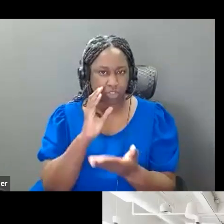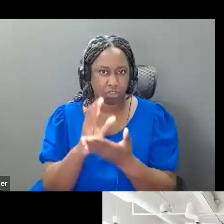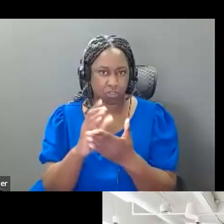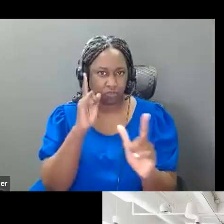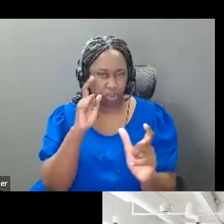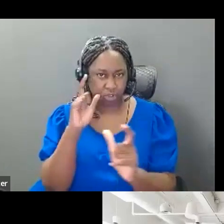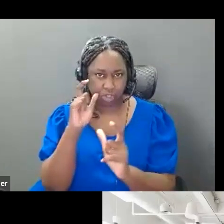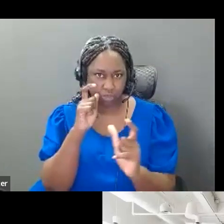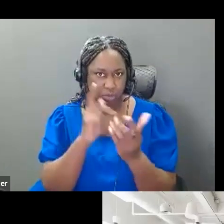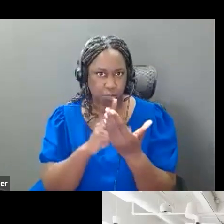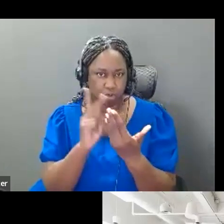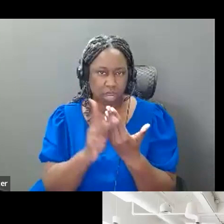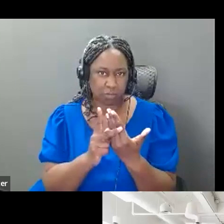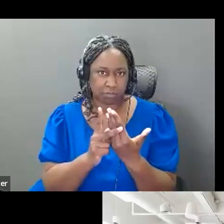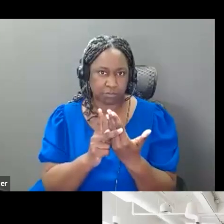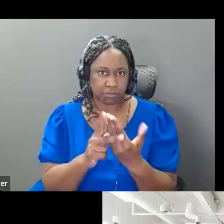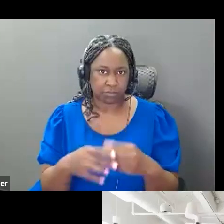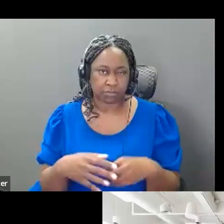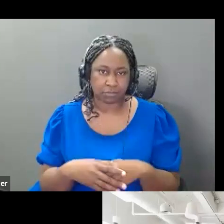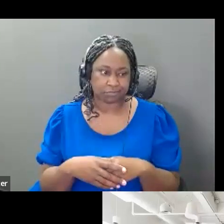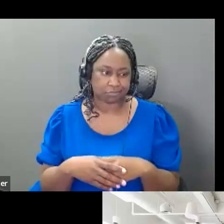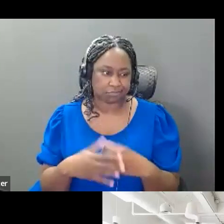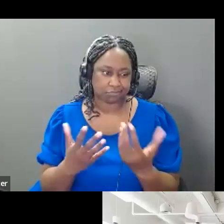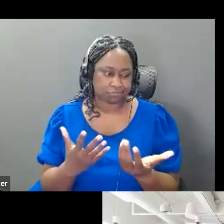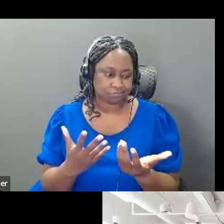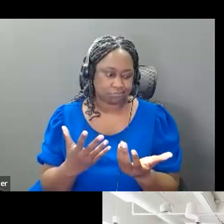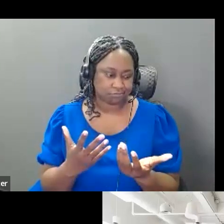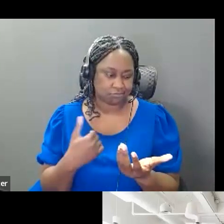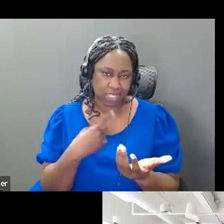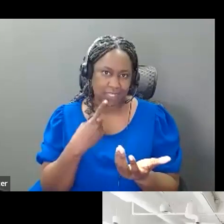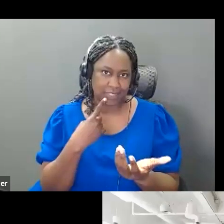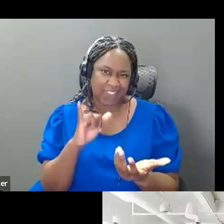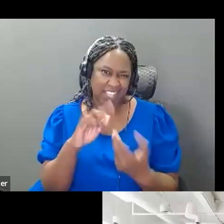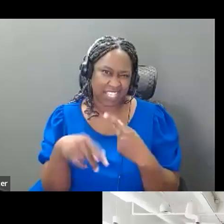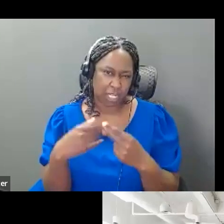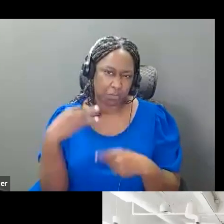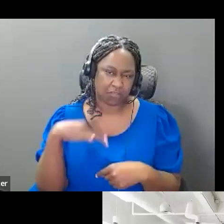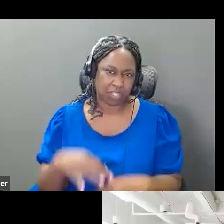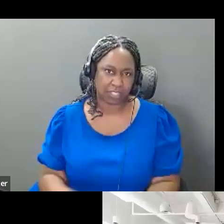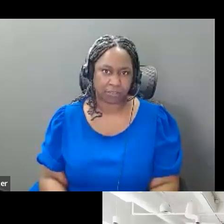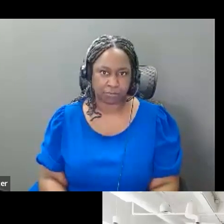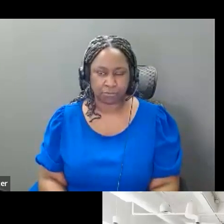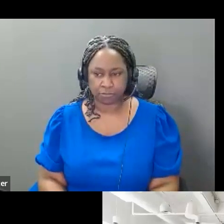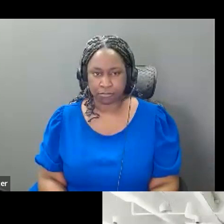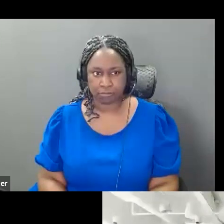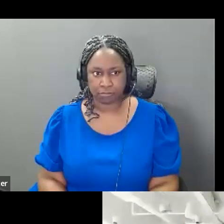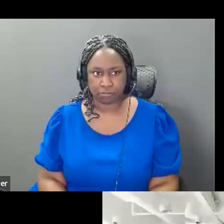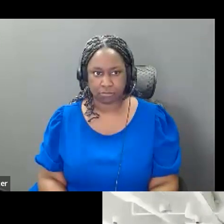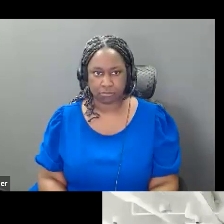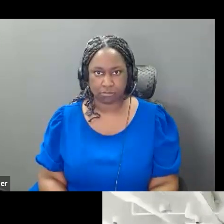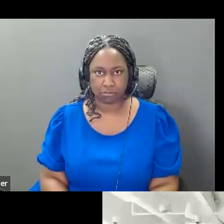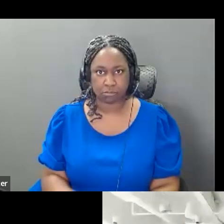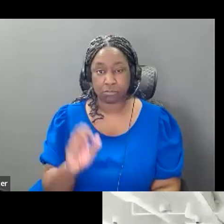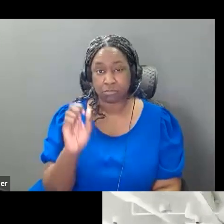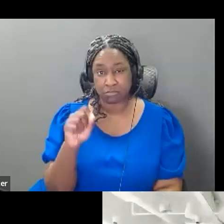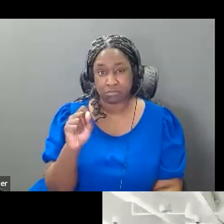of programs. So I say that's the kind of the benefit of it. Yeah, and I mean,